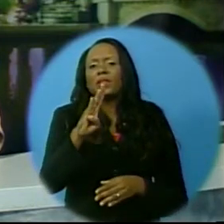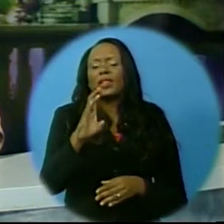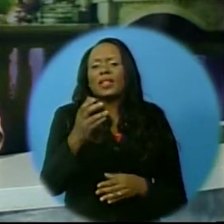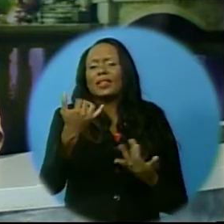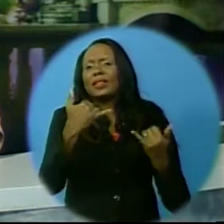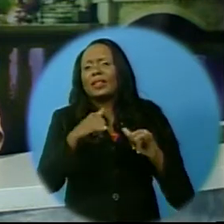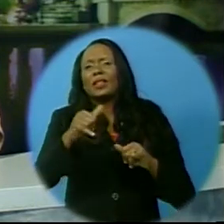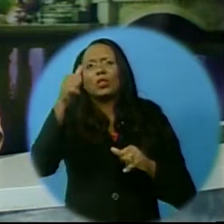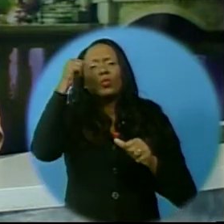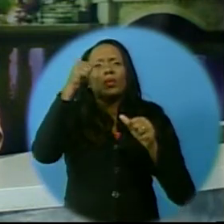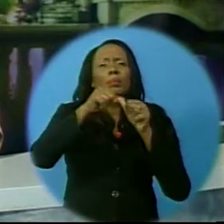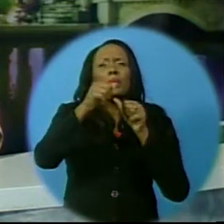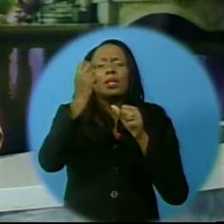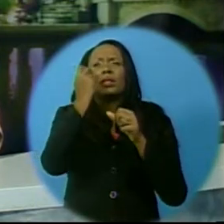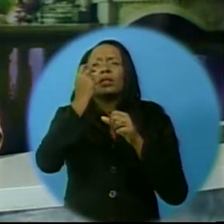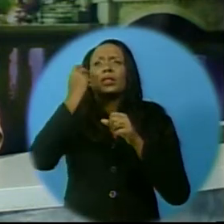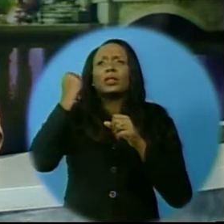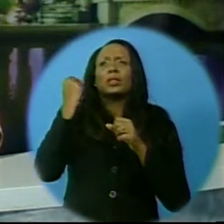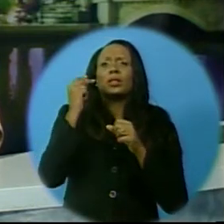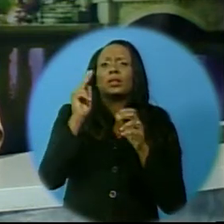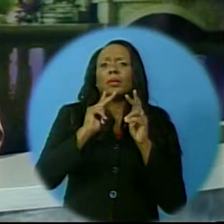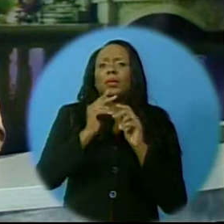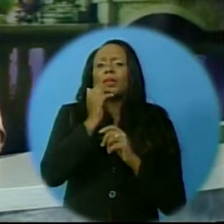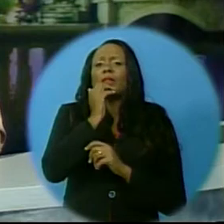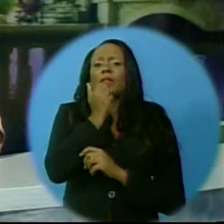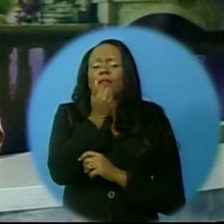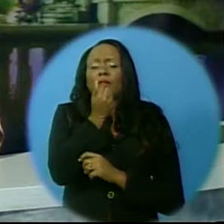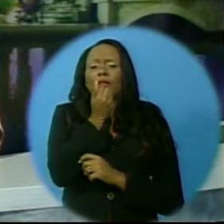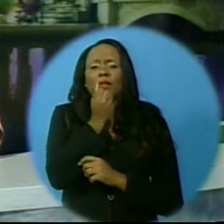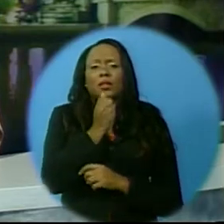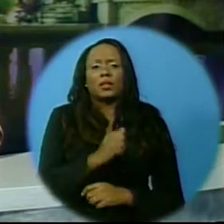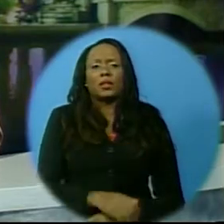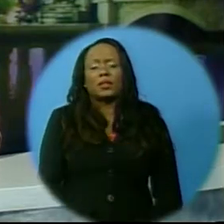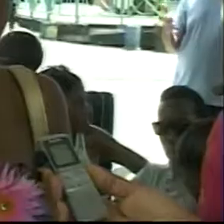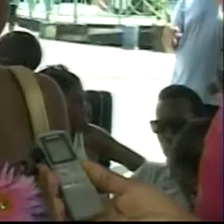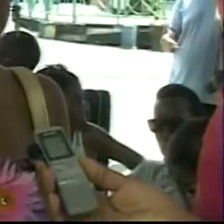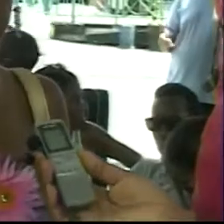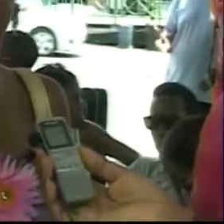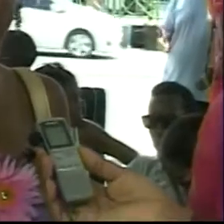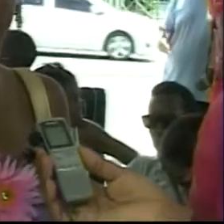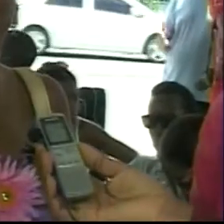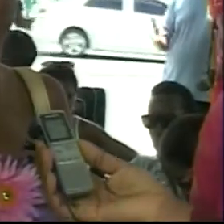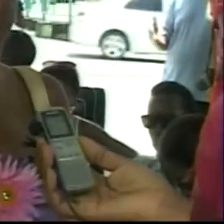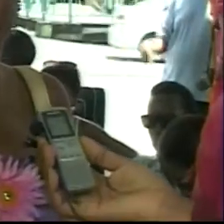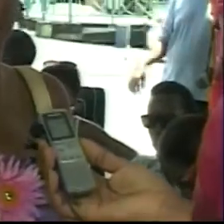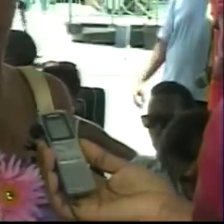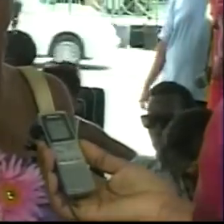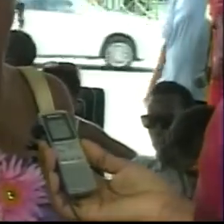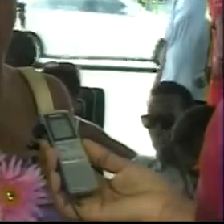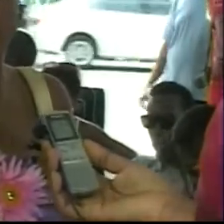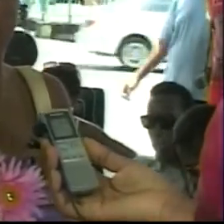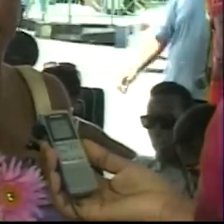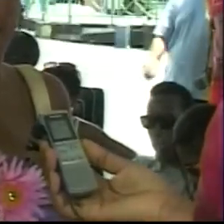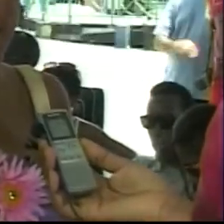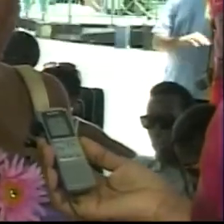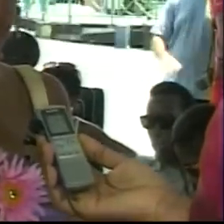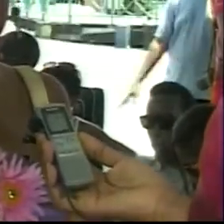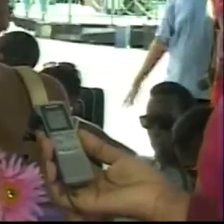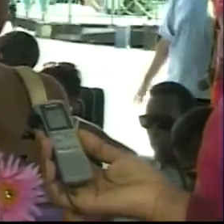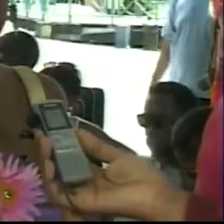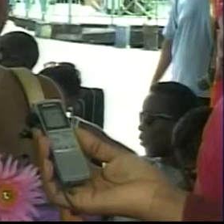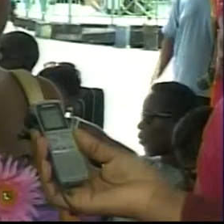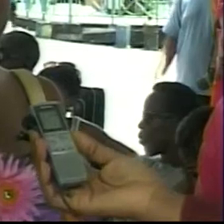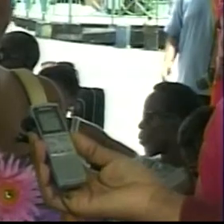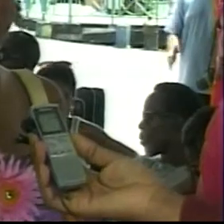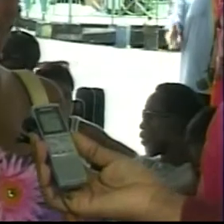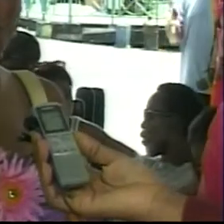they still hold their loved ones close to their heart. People think, seeing that it's four years that has passed, that it will be